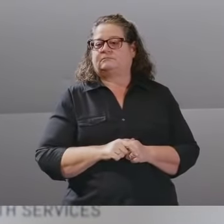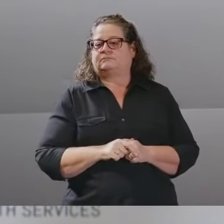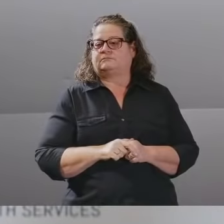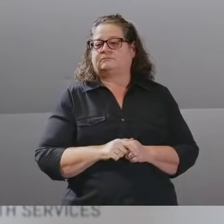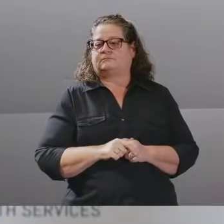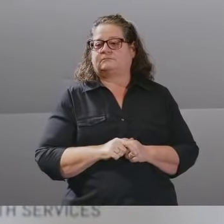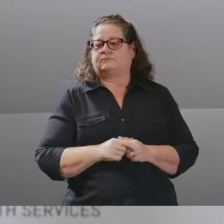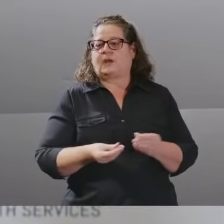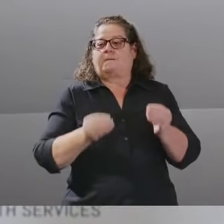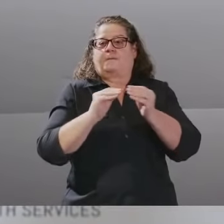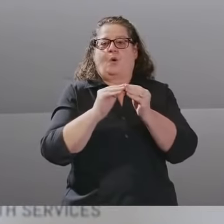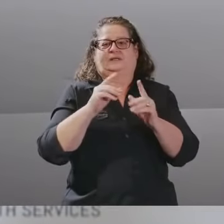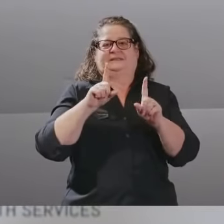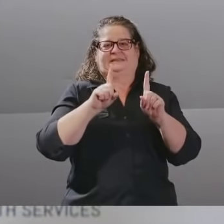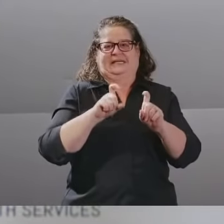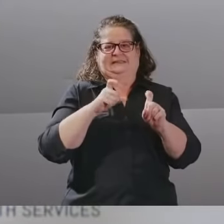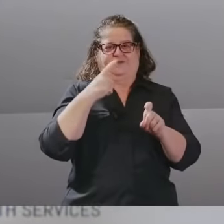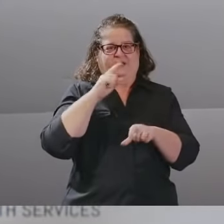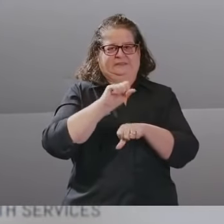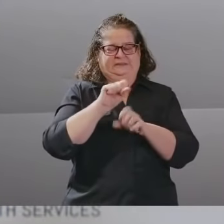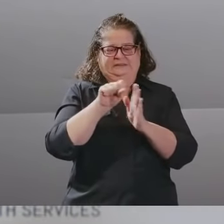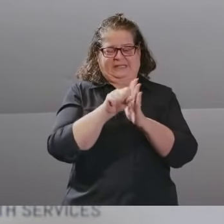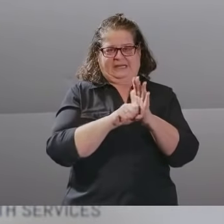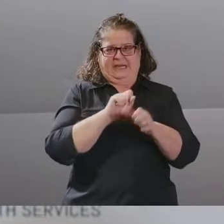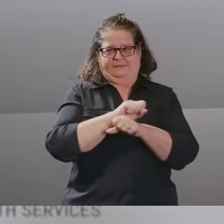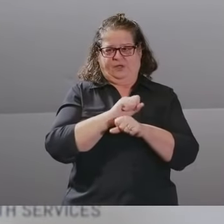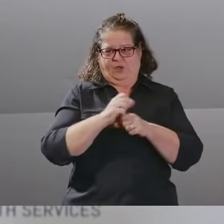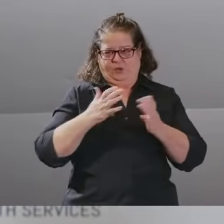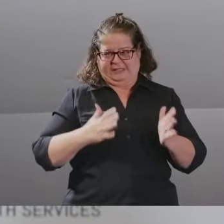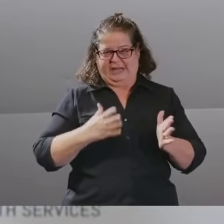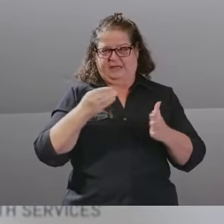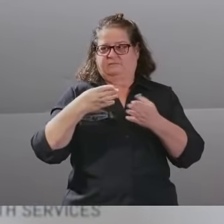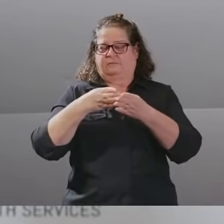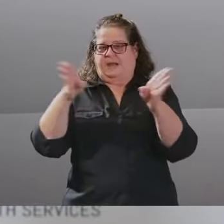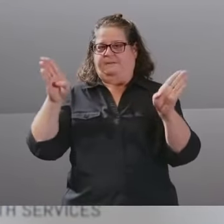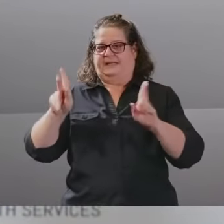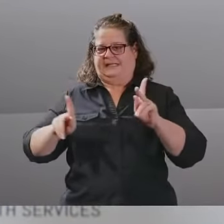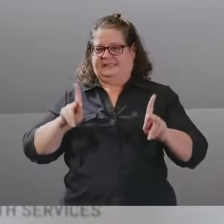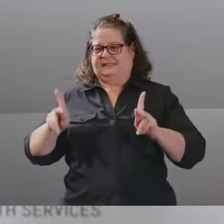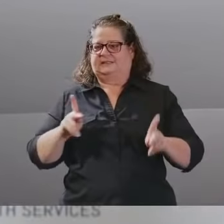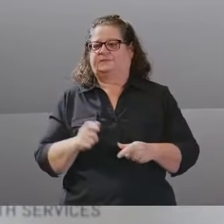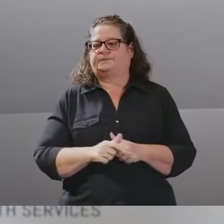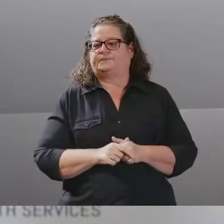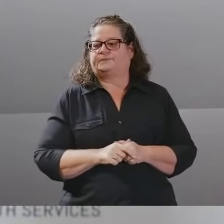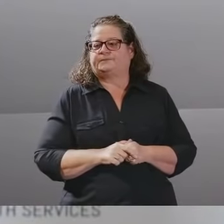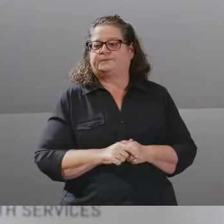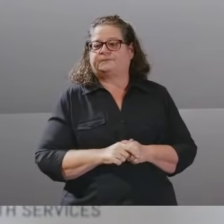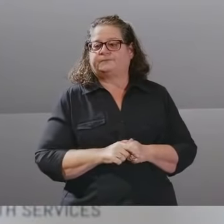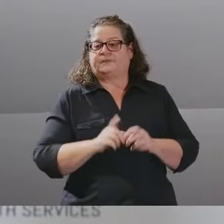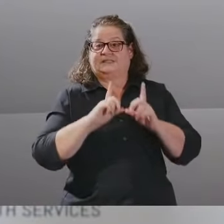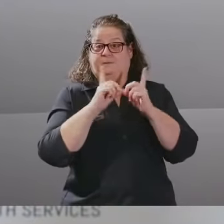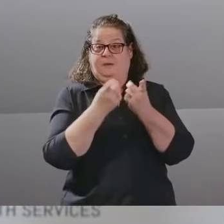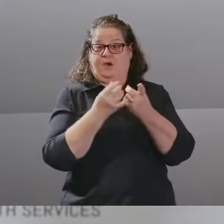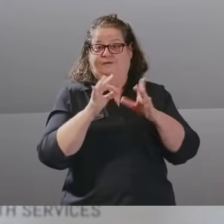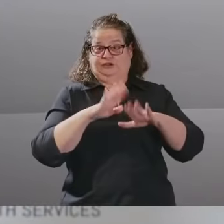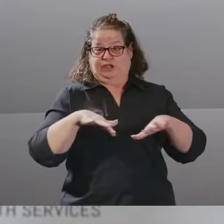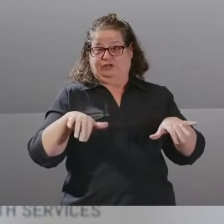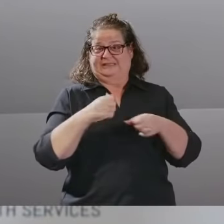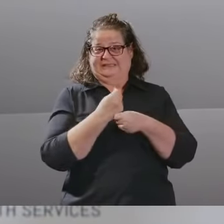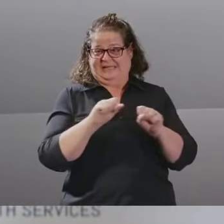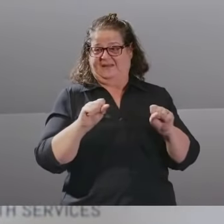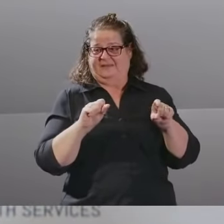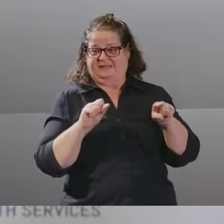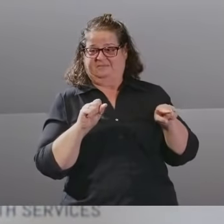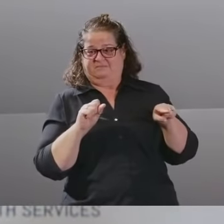state employees and the public. And at the Department of Child Safety, Mike